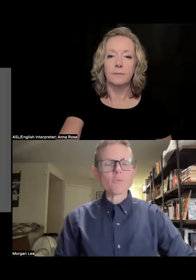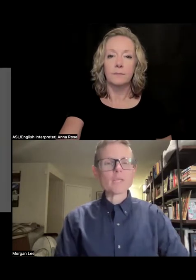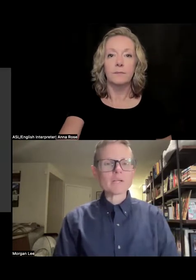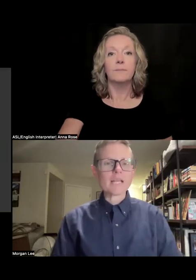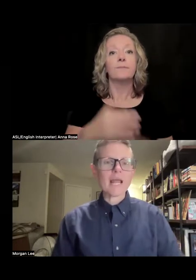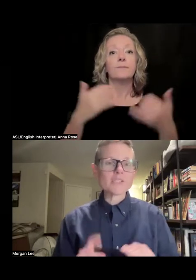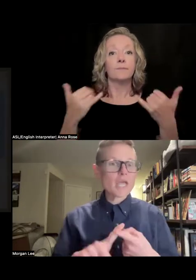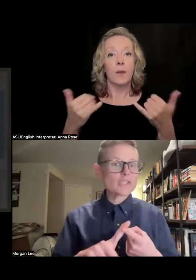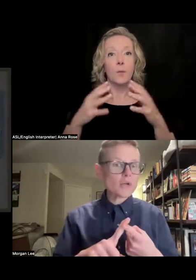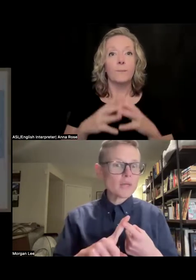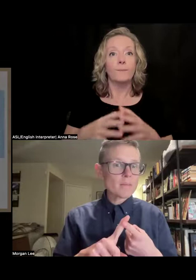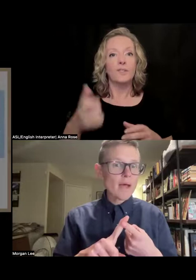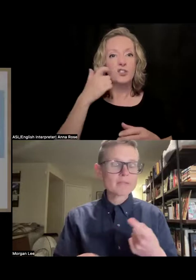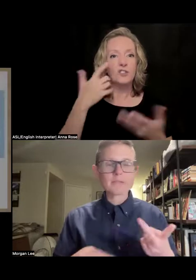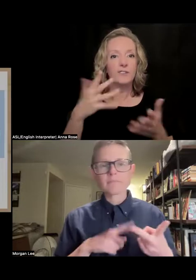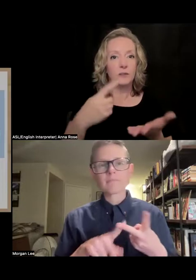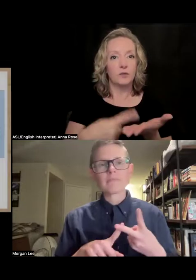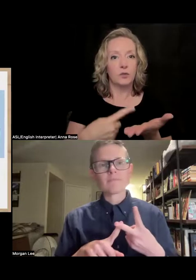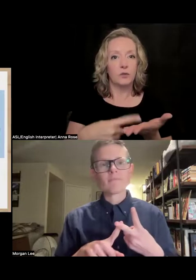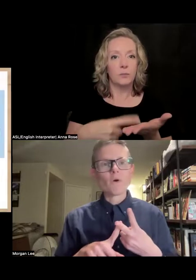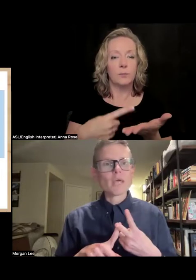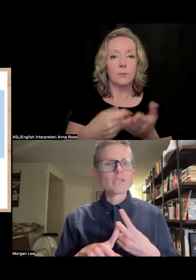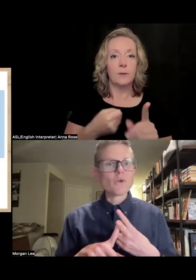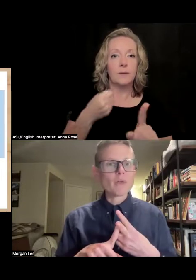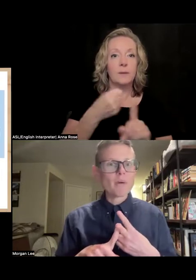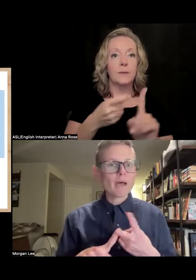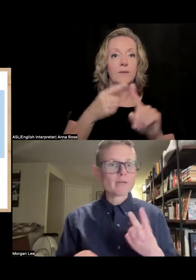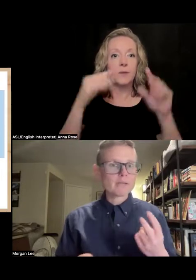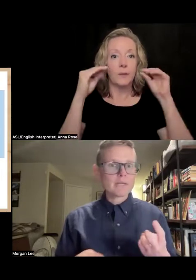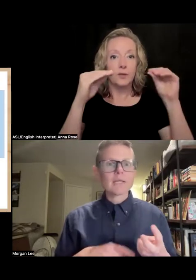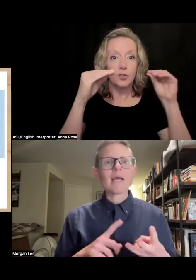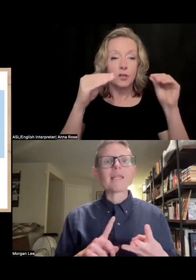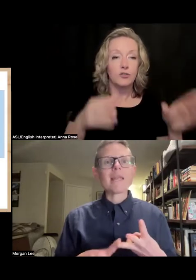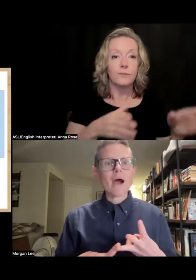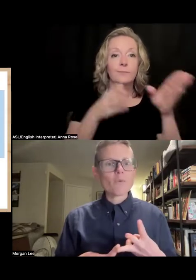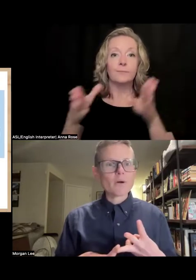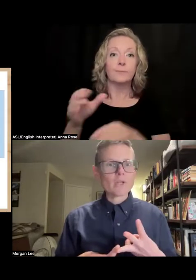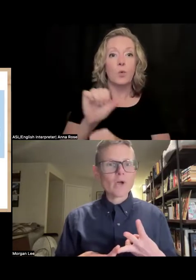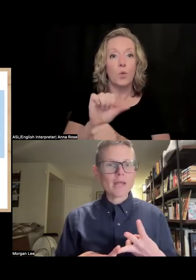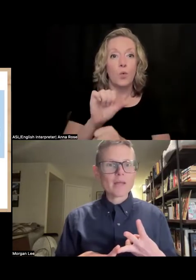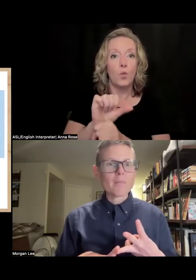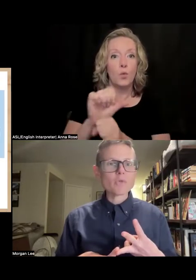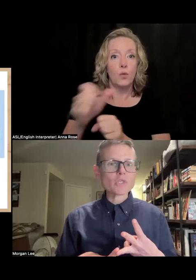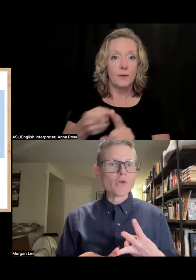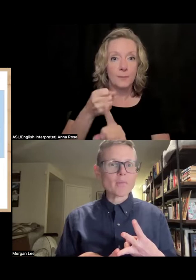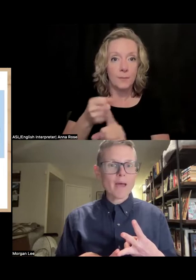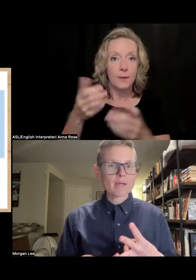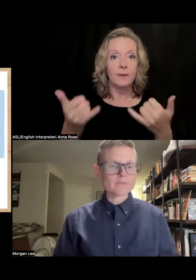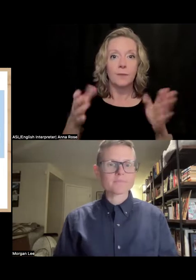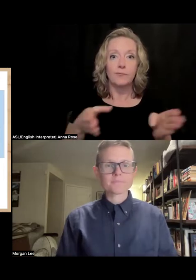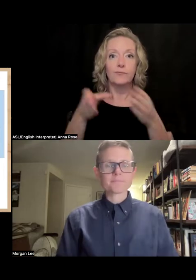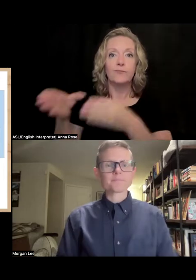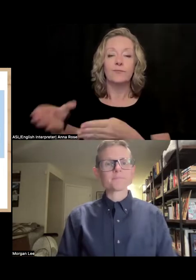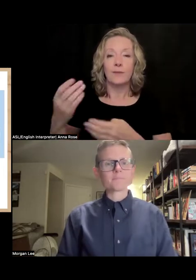Okay, so we looked at educational impact, vocational impact, and now we're going to look at emotional